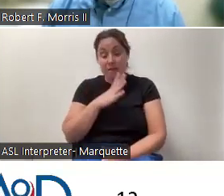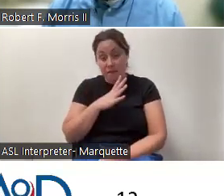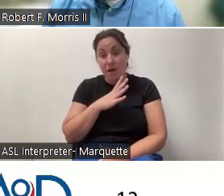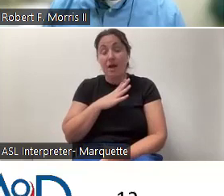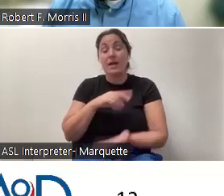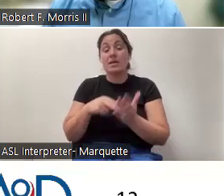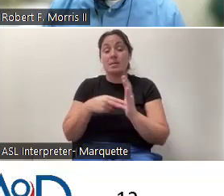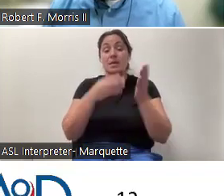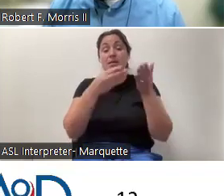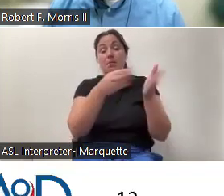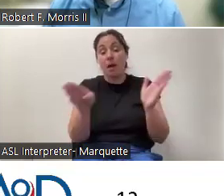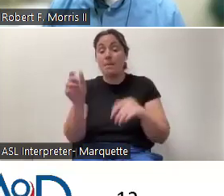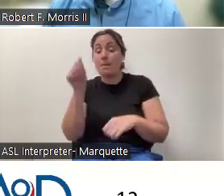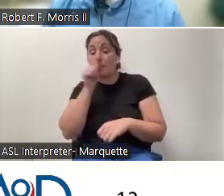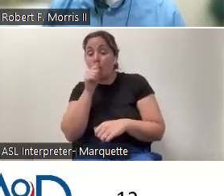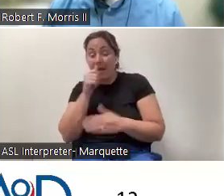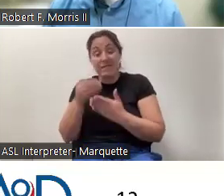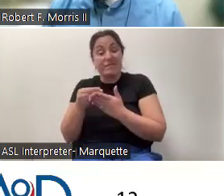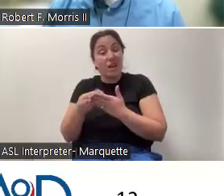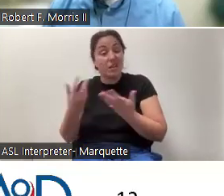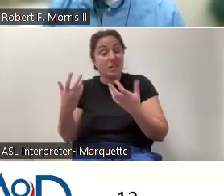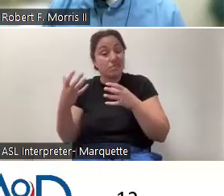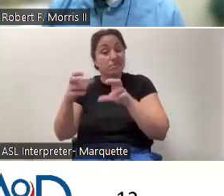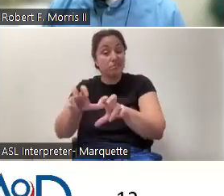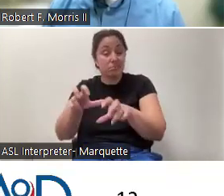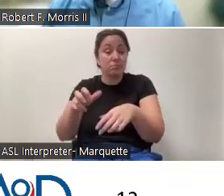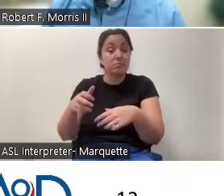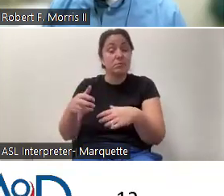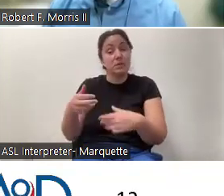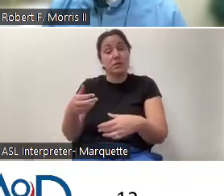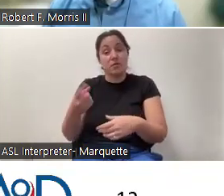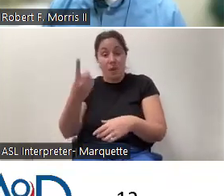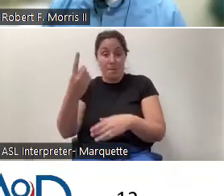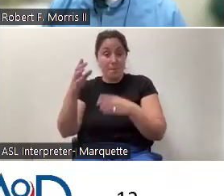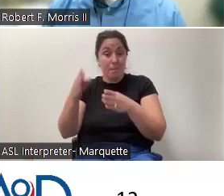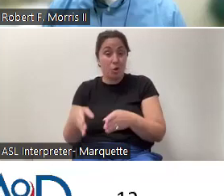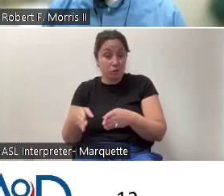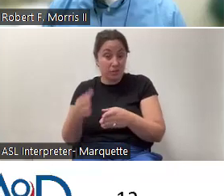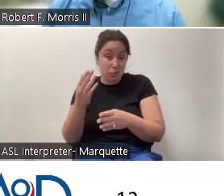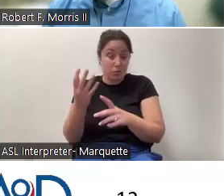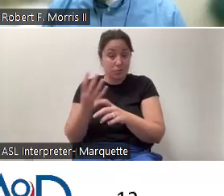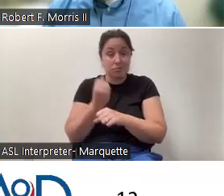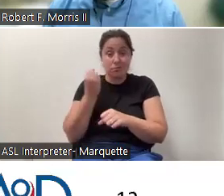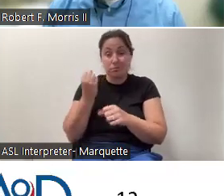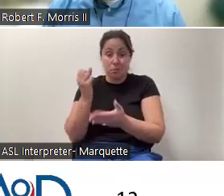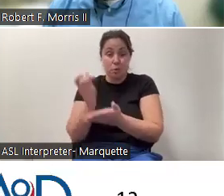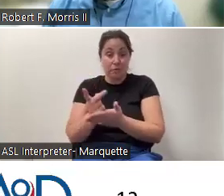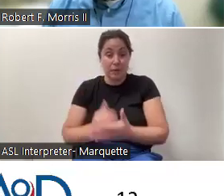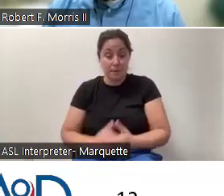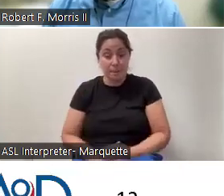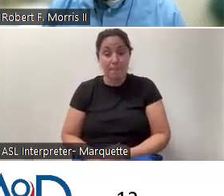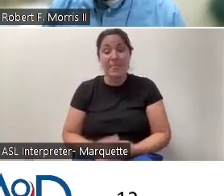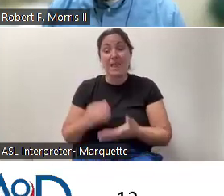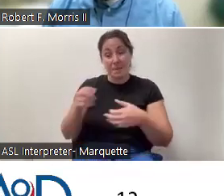public and private funding that will be available. What that does is that gives them the opportunity to start their